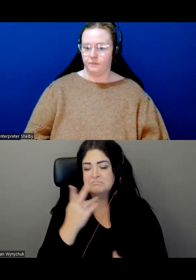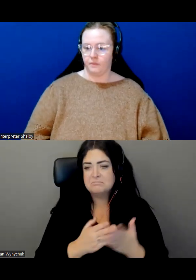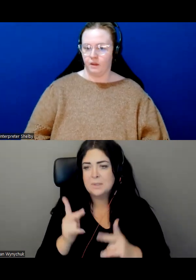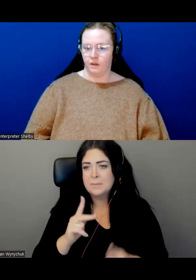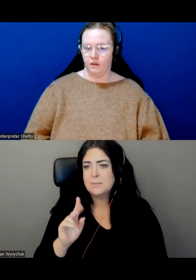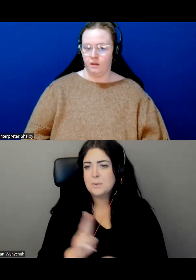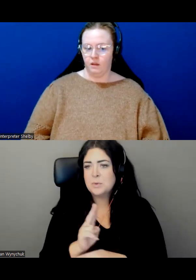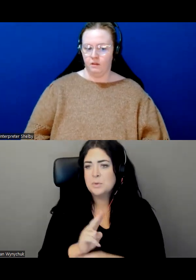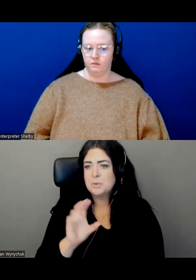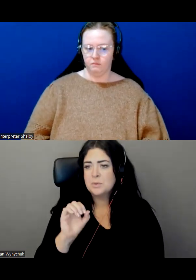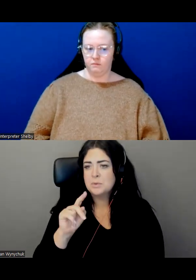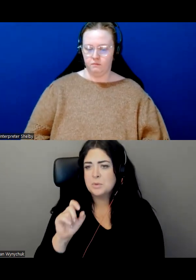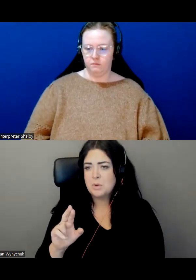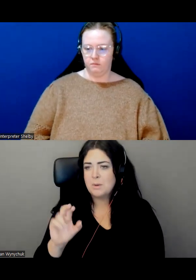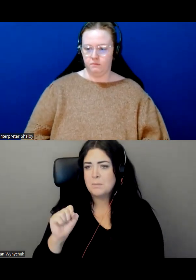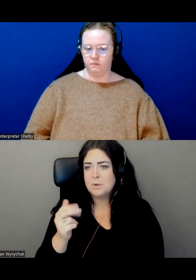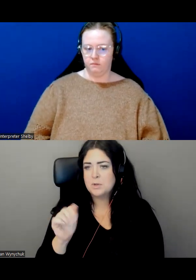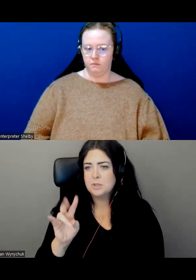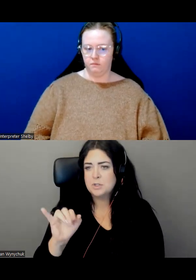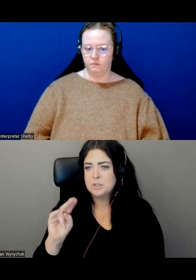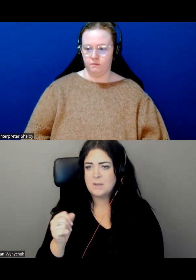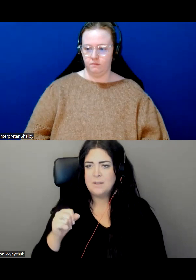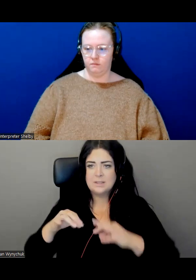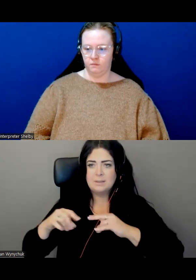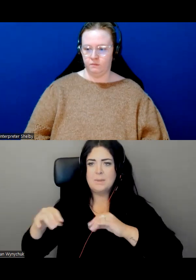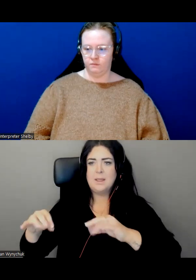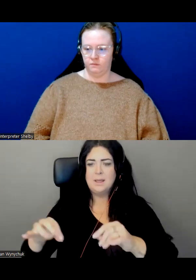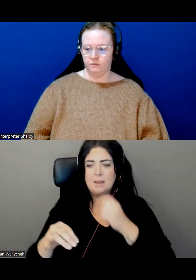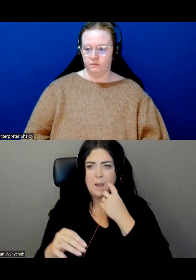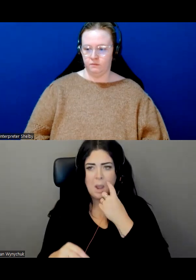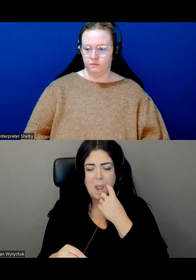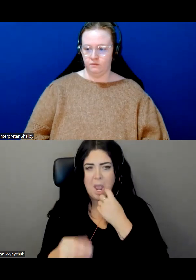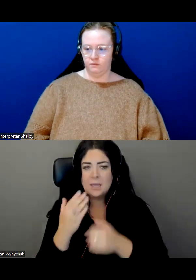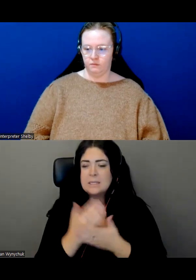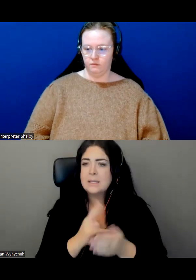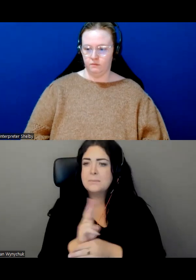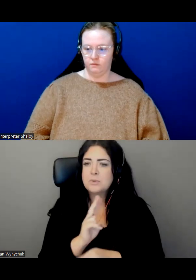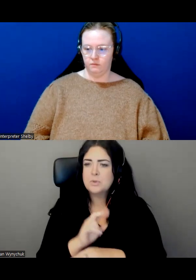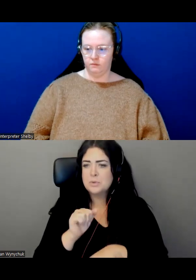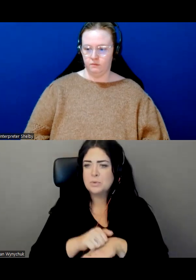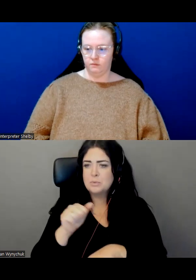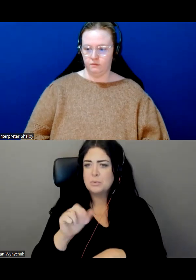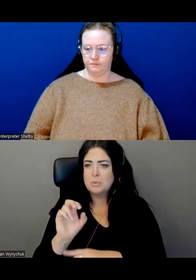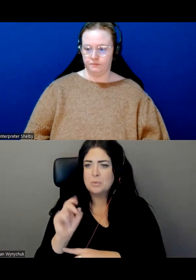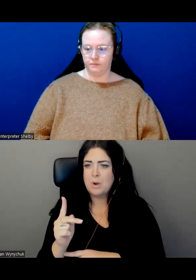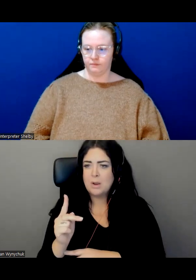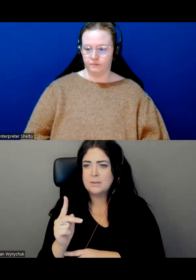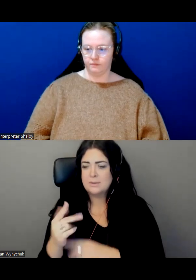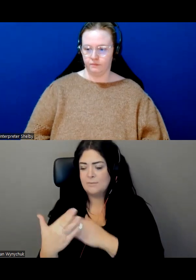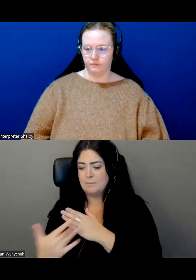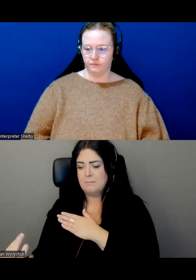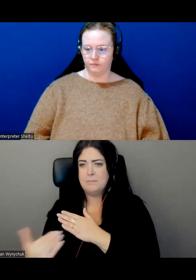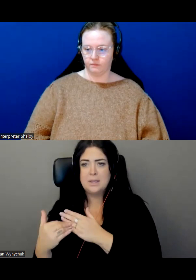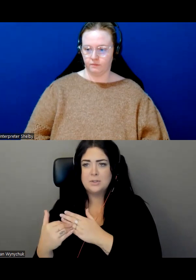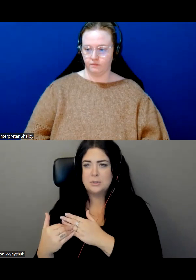put it through their garden. Some people use rocks from the beach. So just going to the beach and getting the rocks